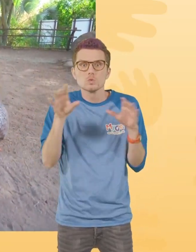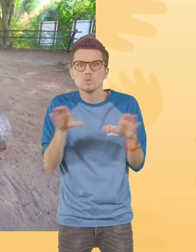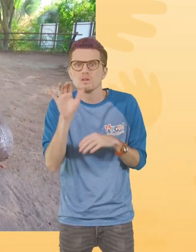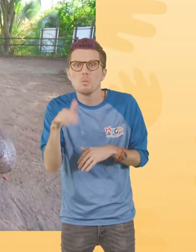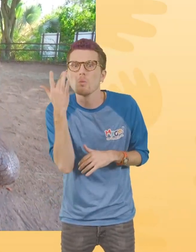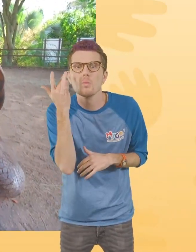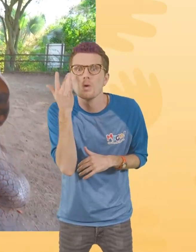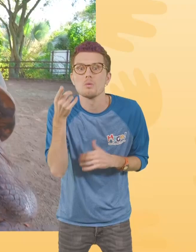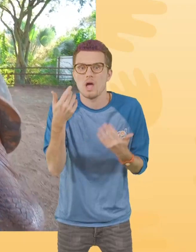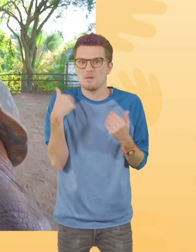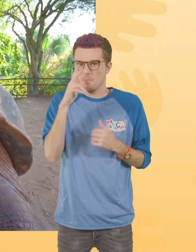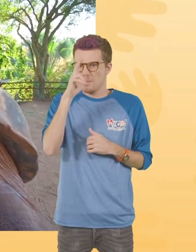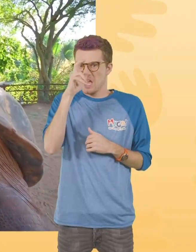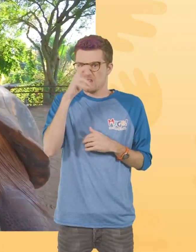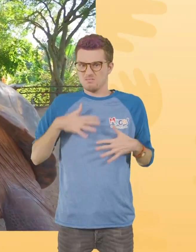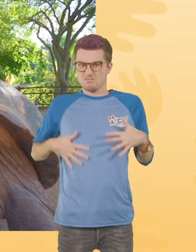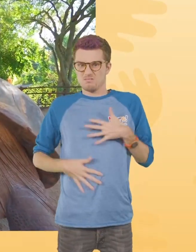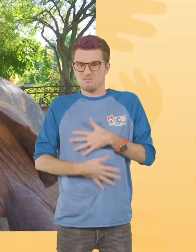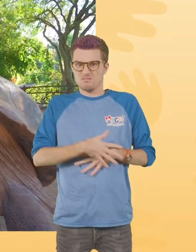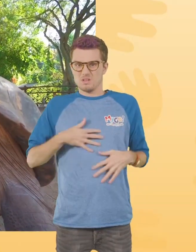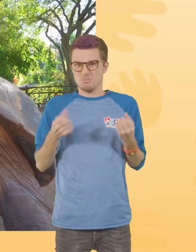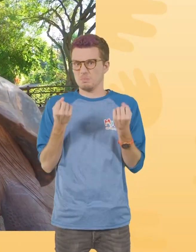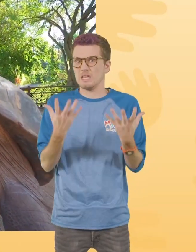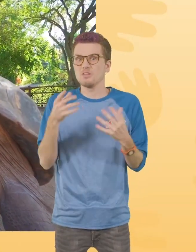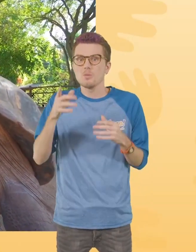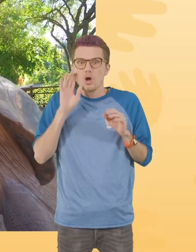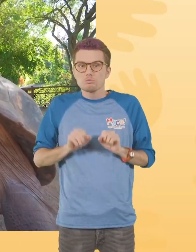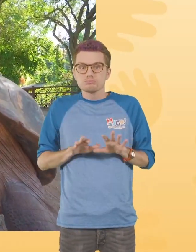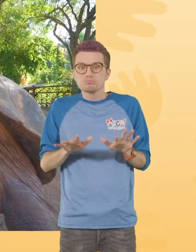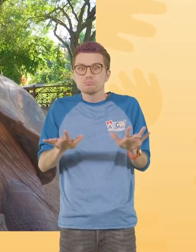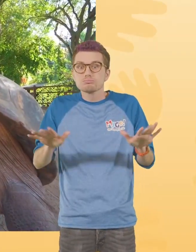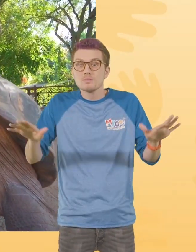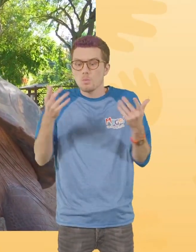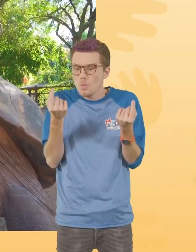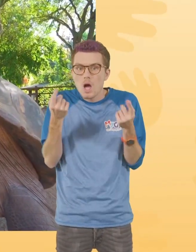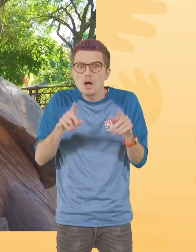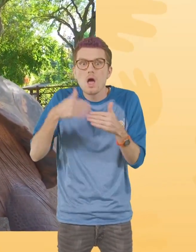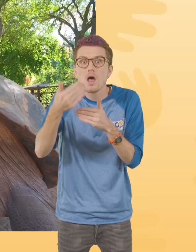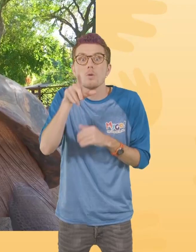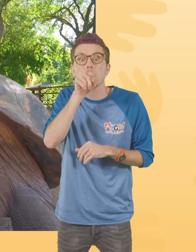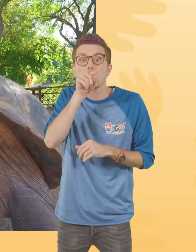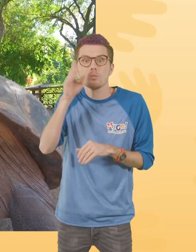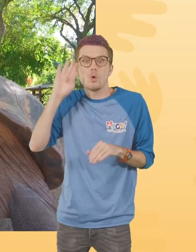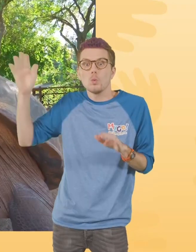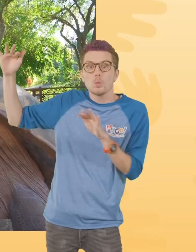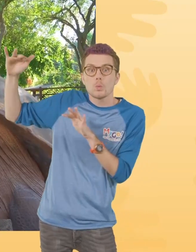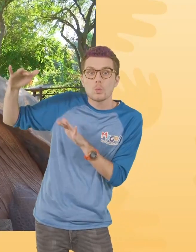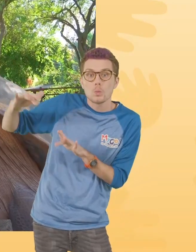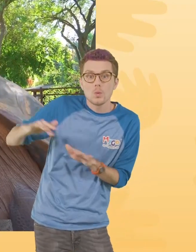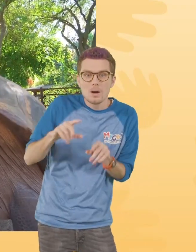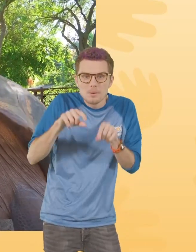wild, they do this because a lot of times they have bugs underneath them. And this allows for the finches, which are birds,